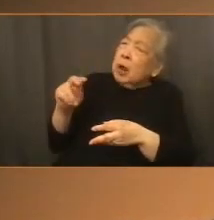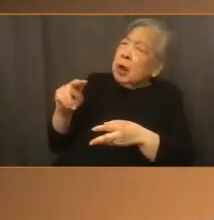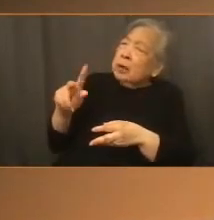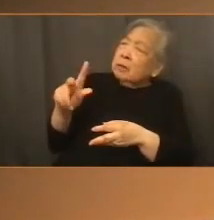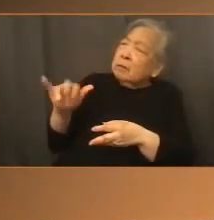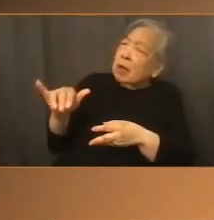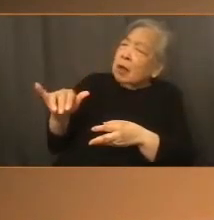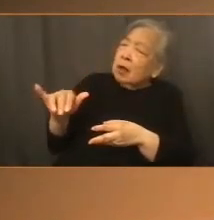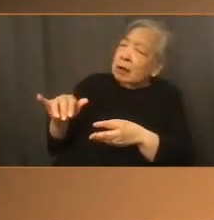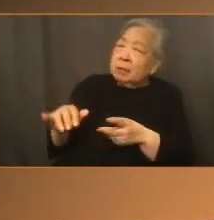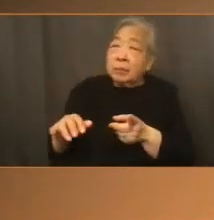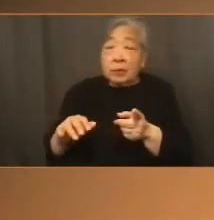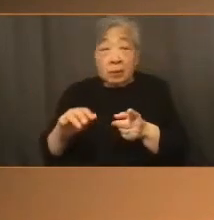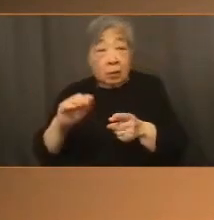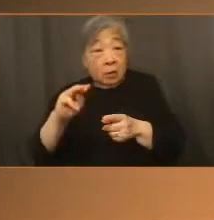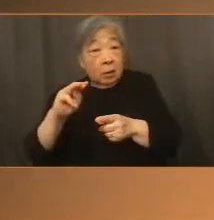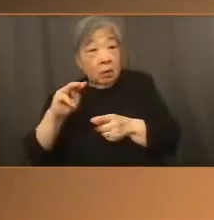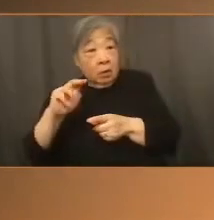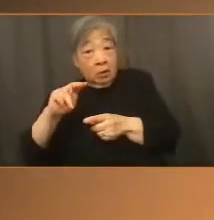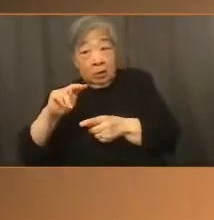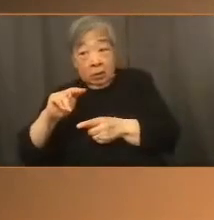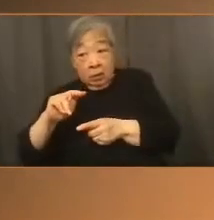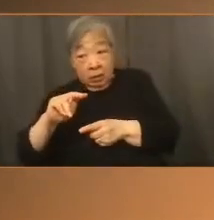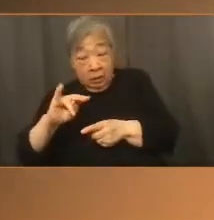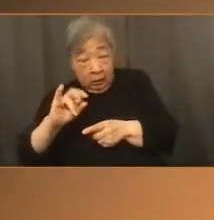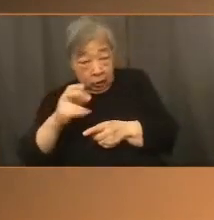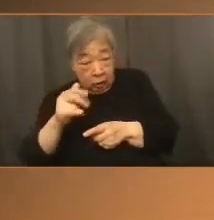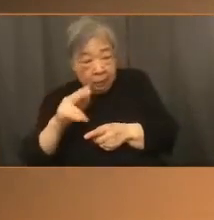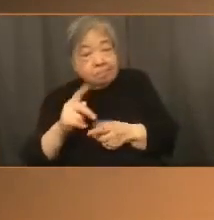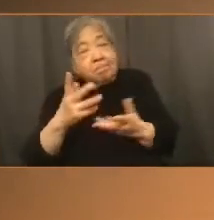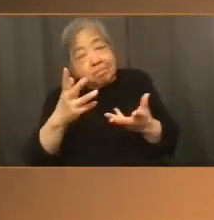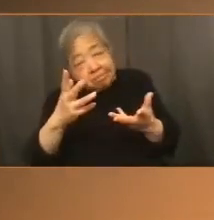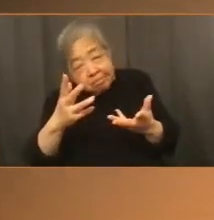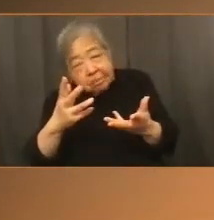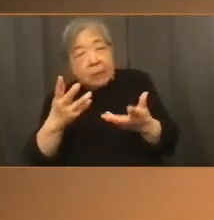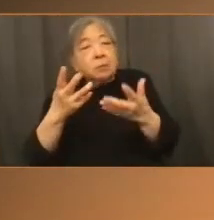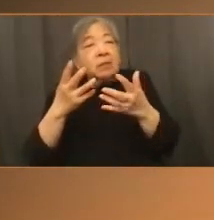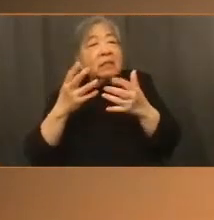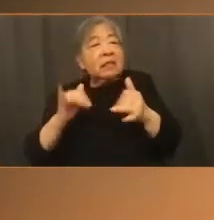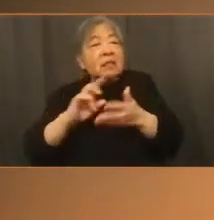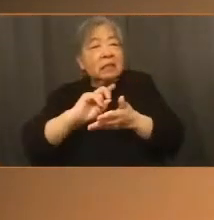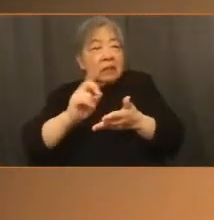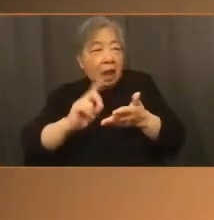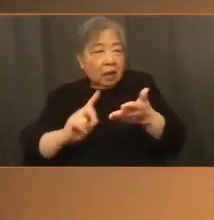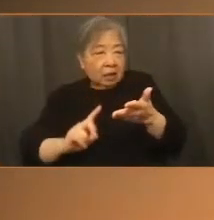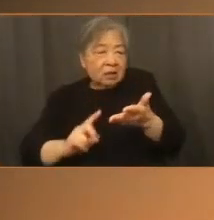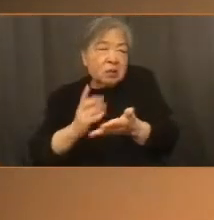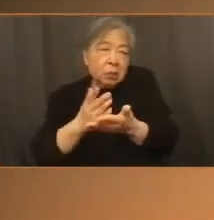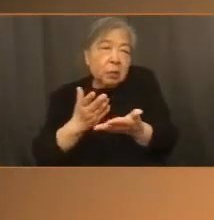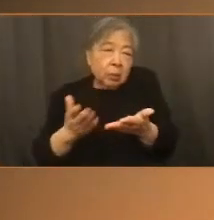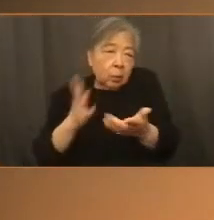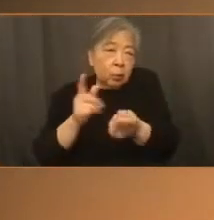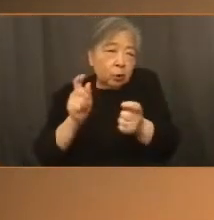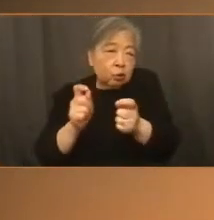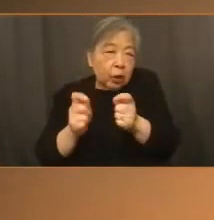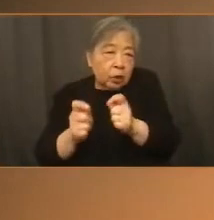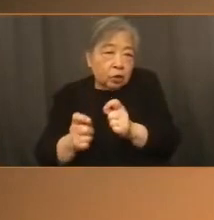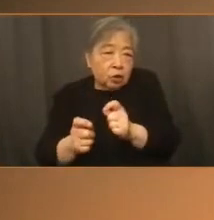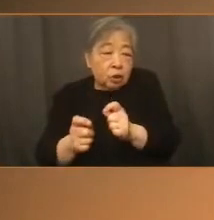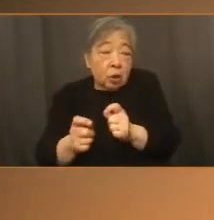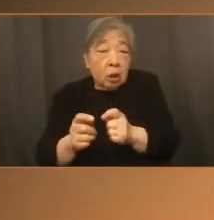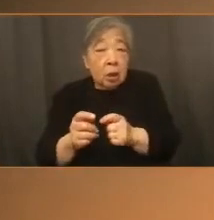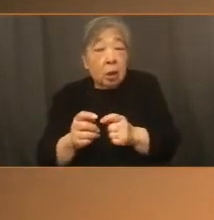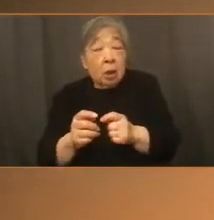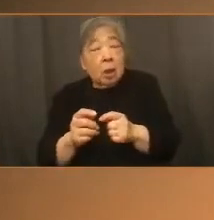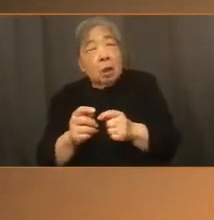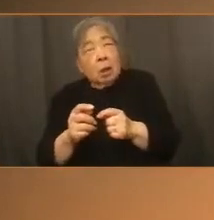Yeah, so we're still in the middle of a design phase, so there are things that will change. If we're fairly